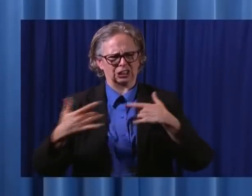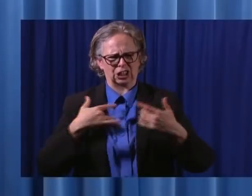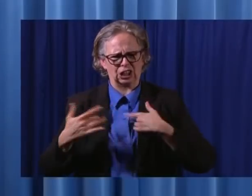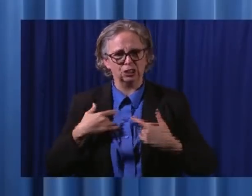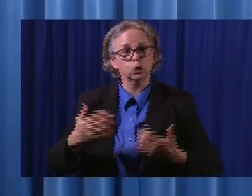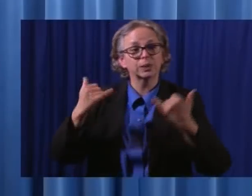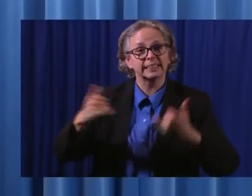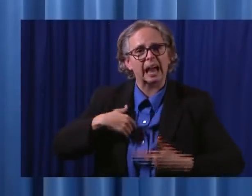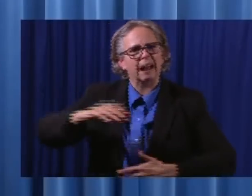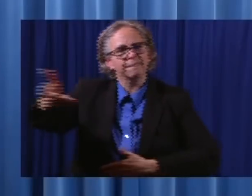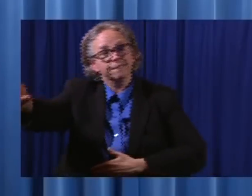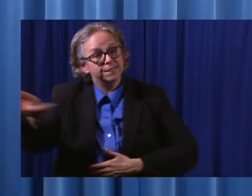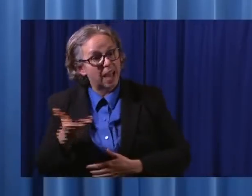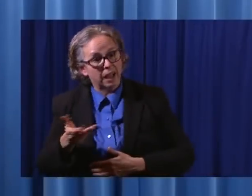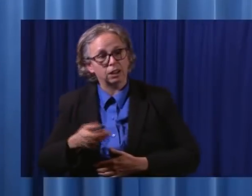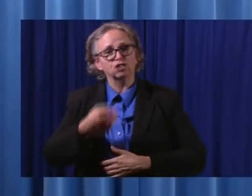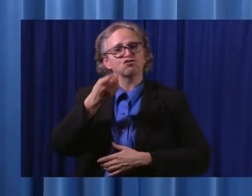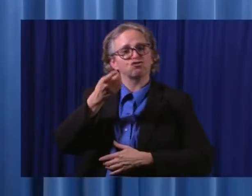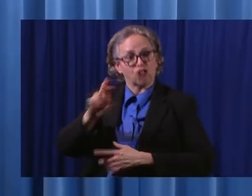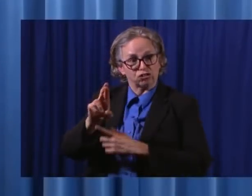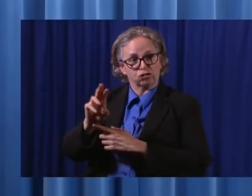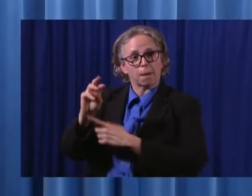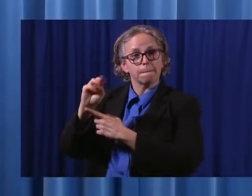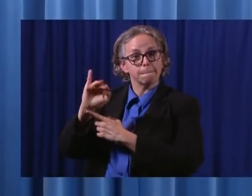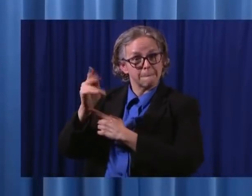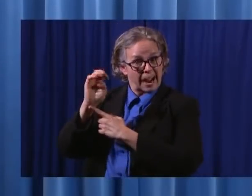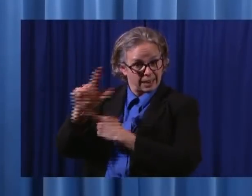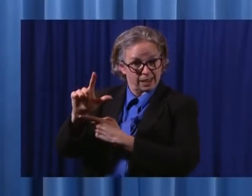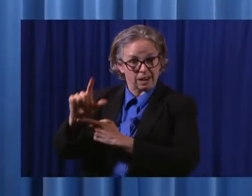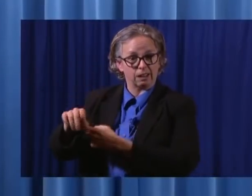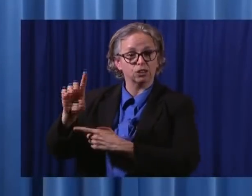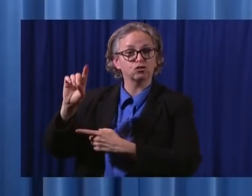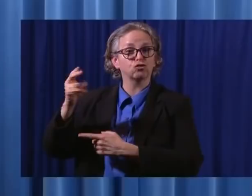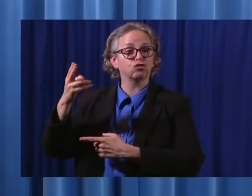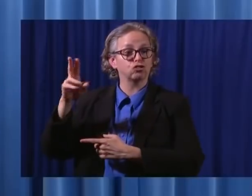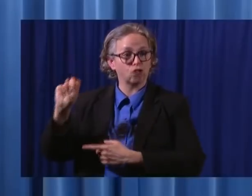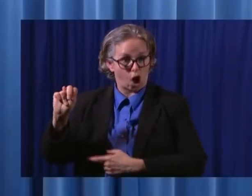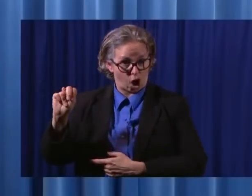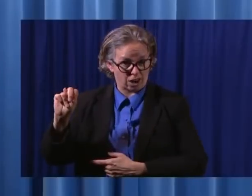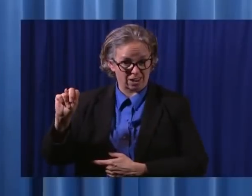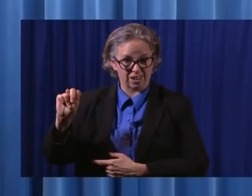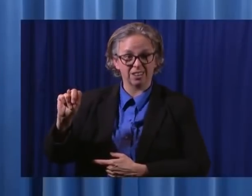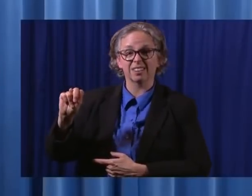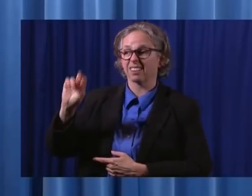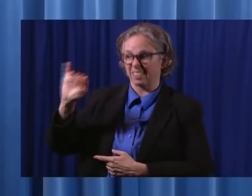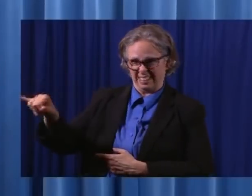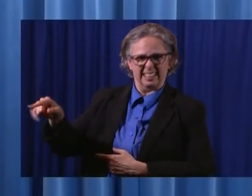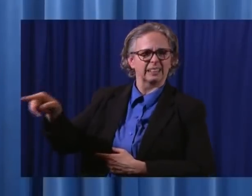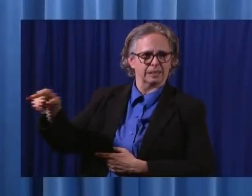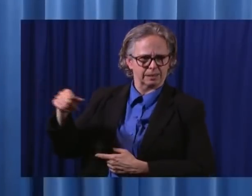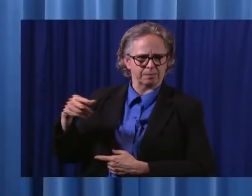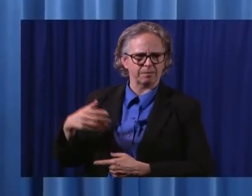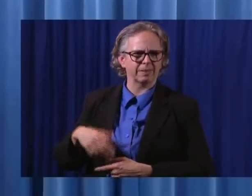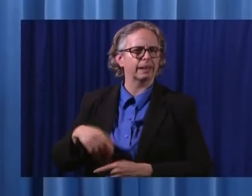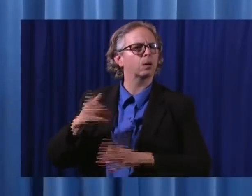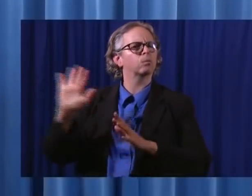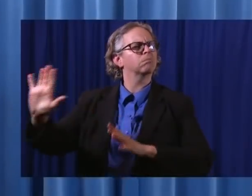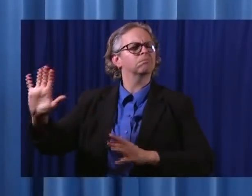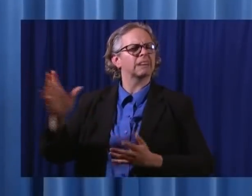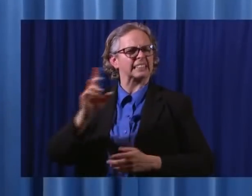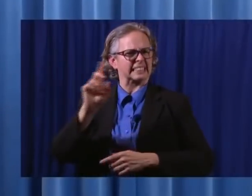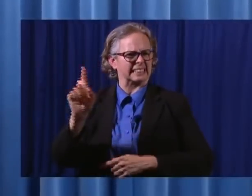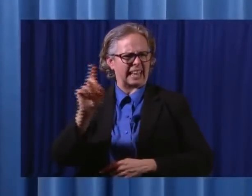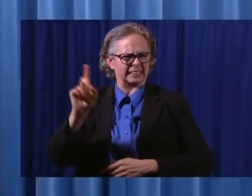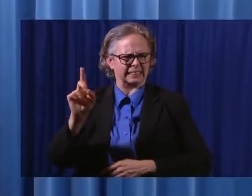Michael Doan, the Medical Director for Public Health, Dayton, Montgomery County. The doctor's professional experience includes clinical